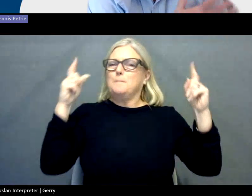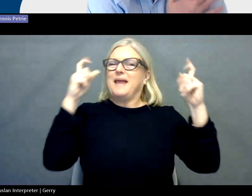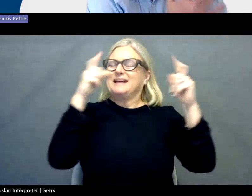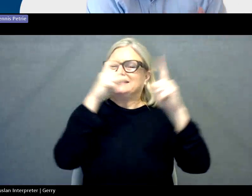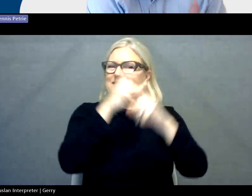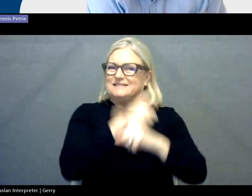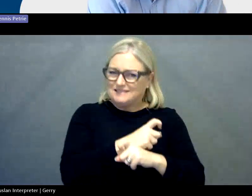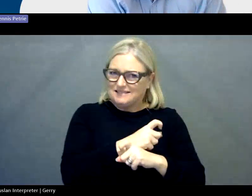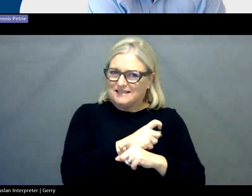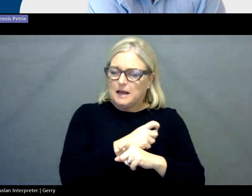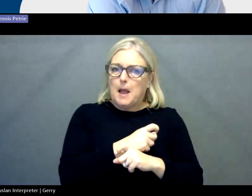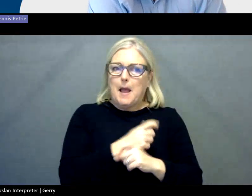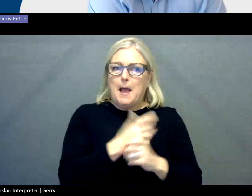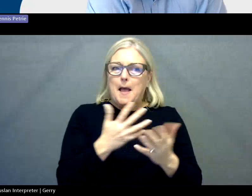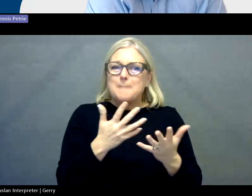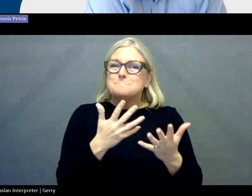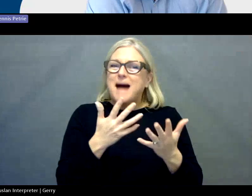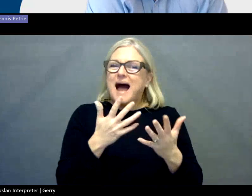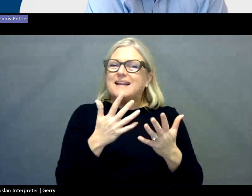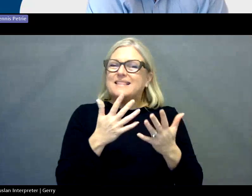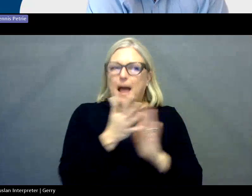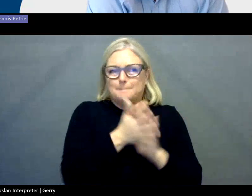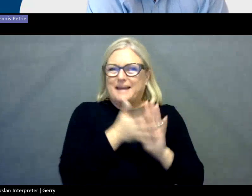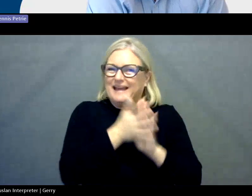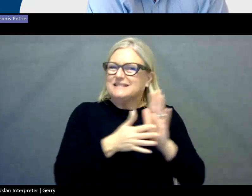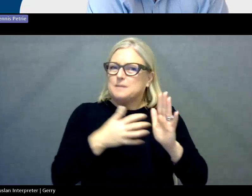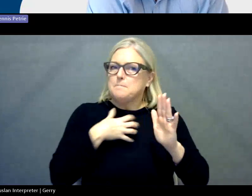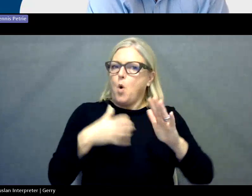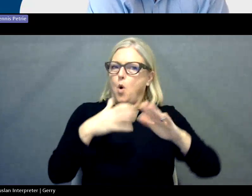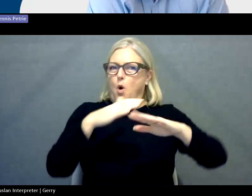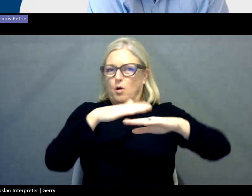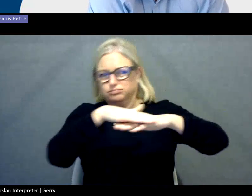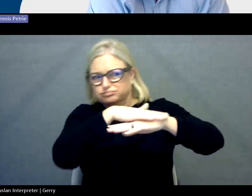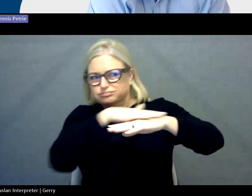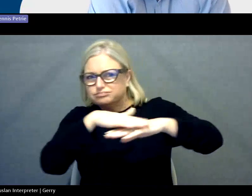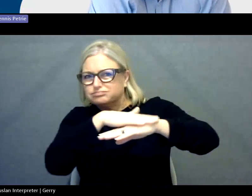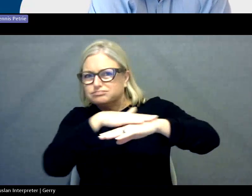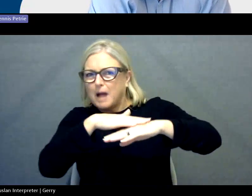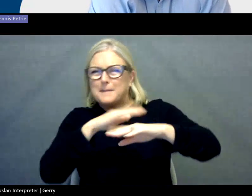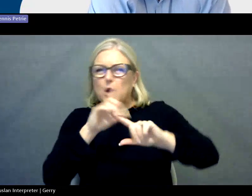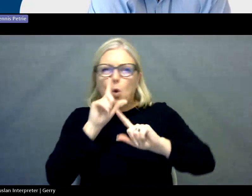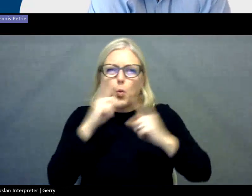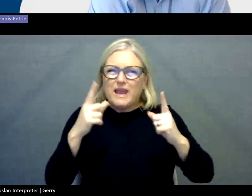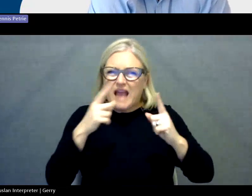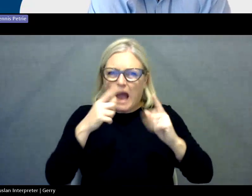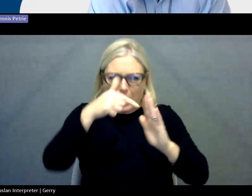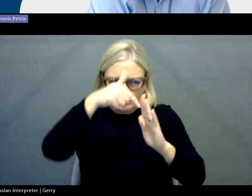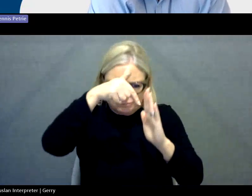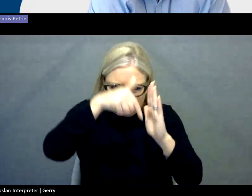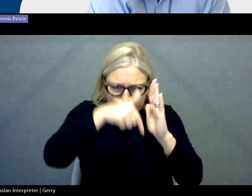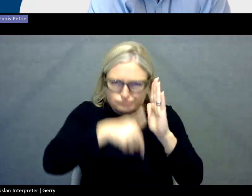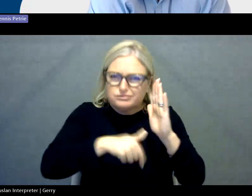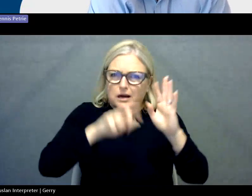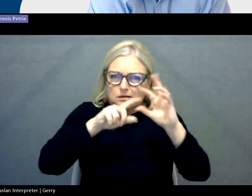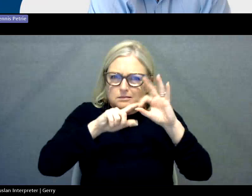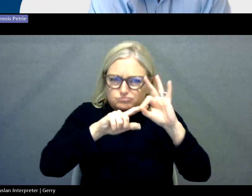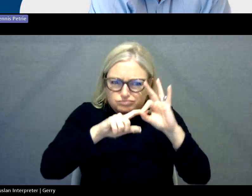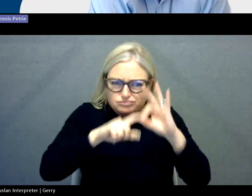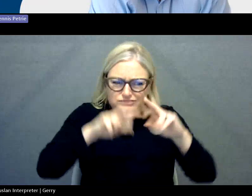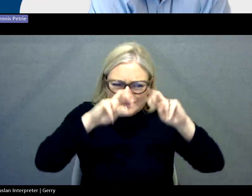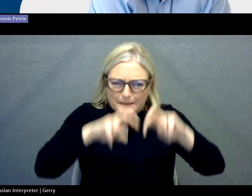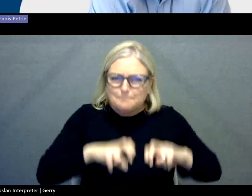being concise, it means that you can't dig into every aspect of someone's life as well that are often really important to them as well. So it's